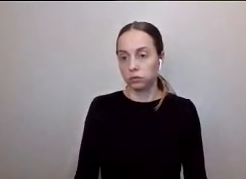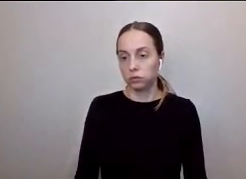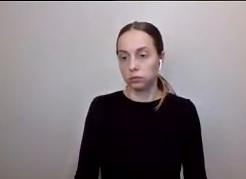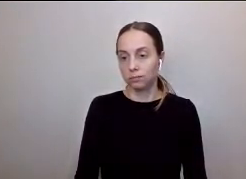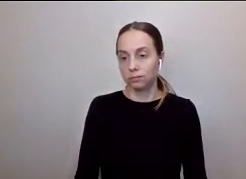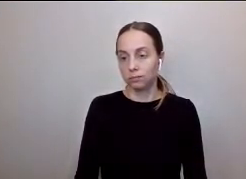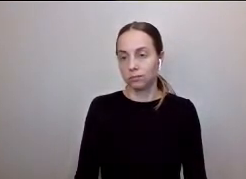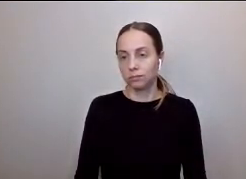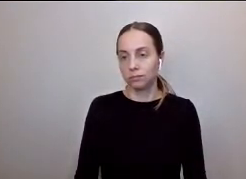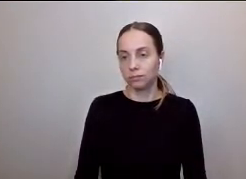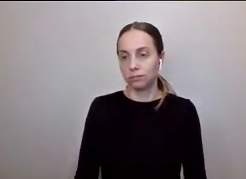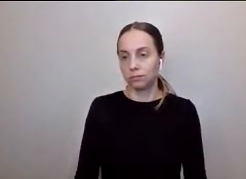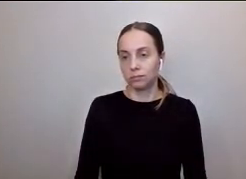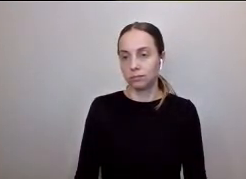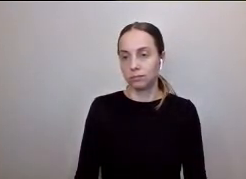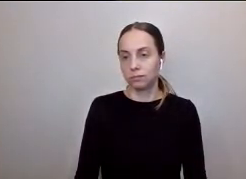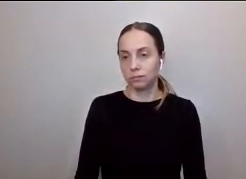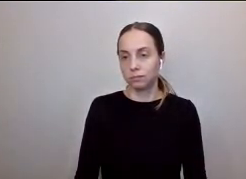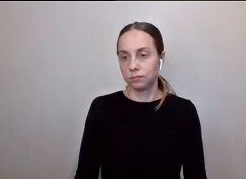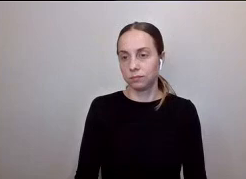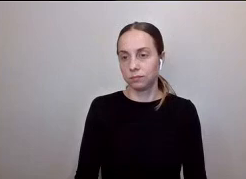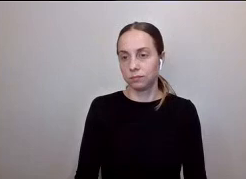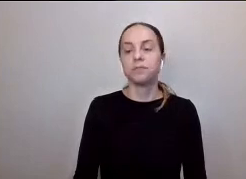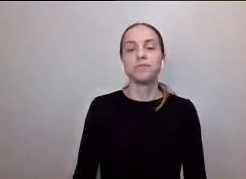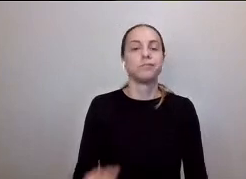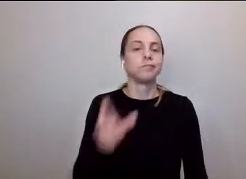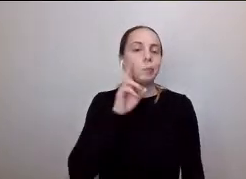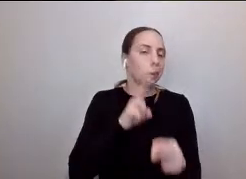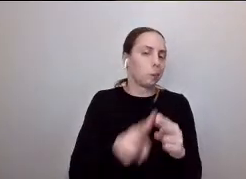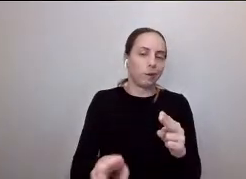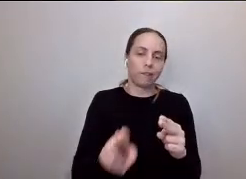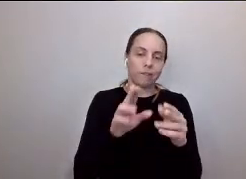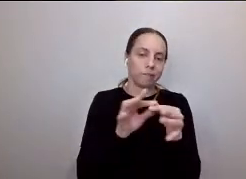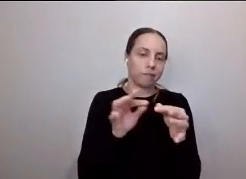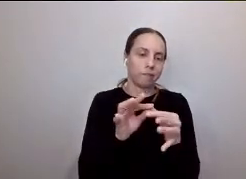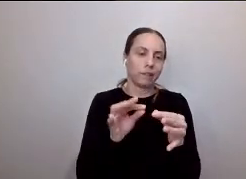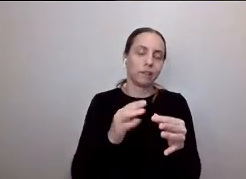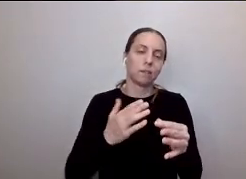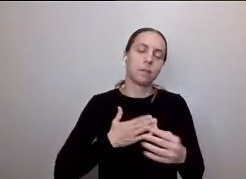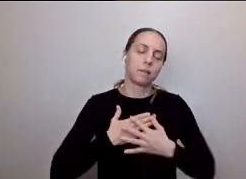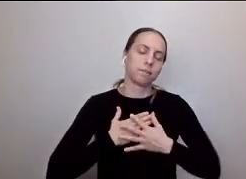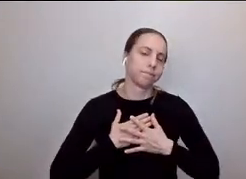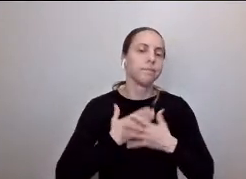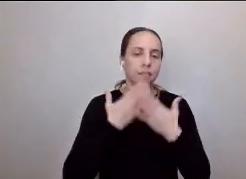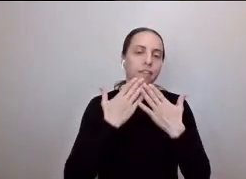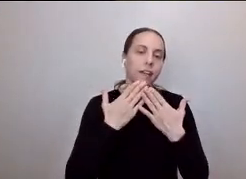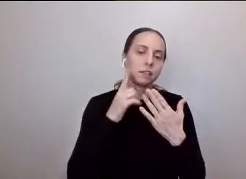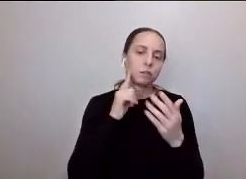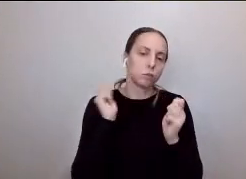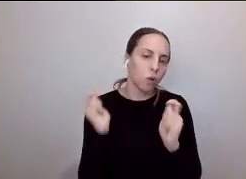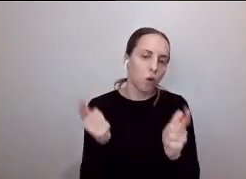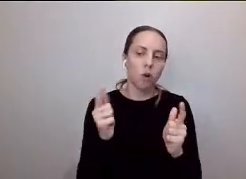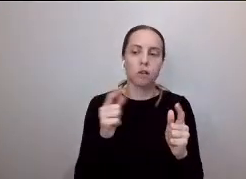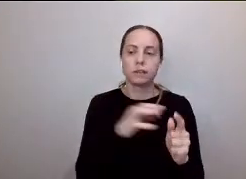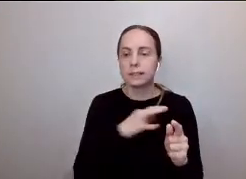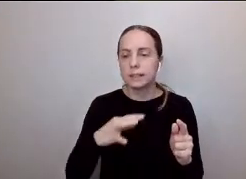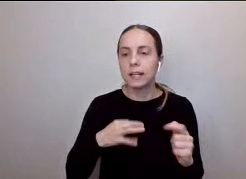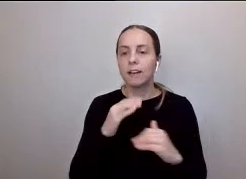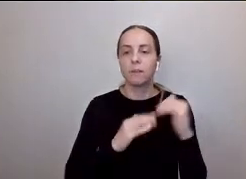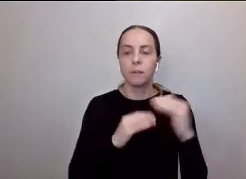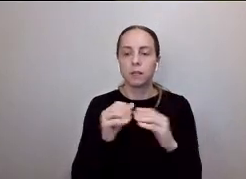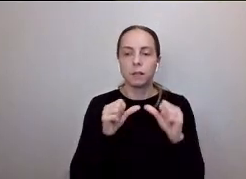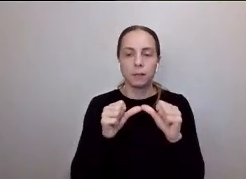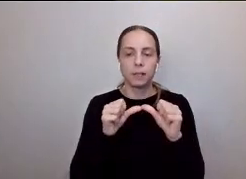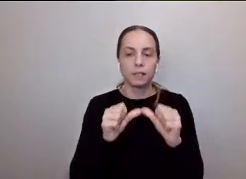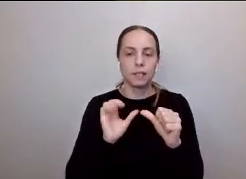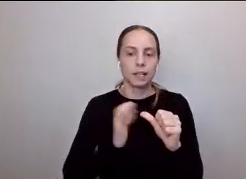Seeing none, I will briefly just comment my deep thanks to all of the staff who build and maintain our infrastructure system. We don't